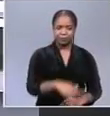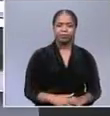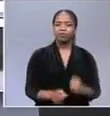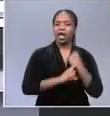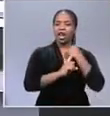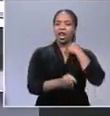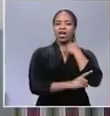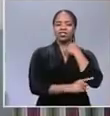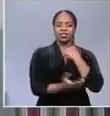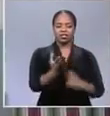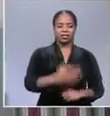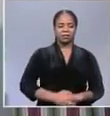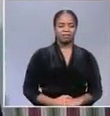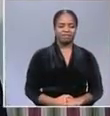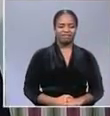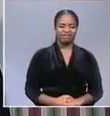then